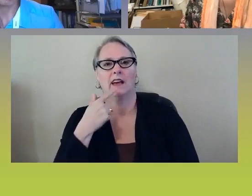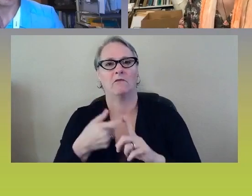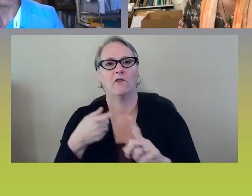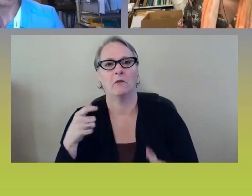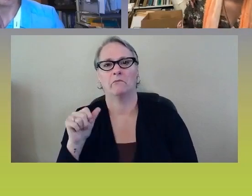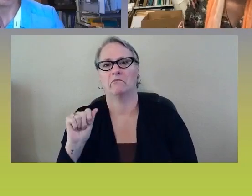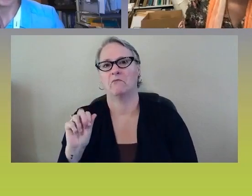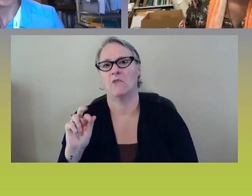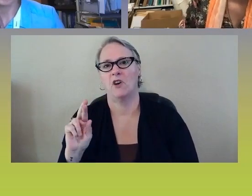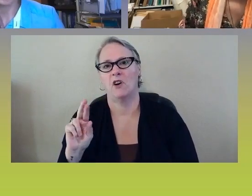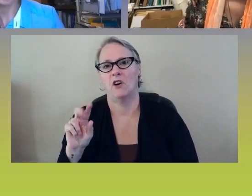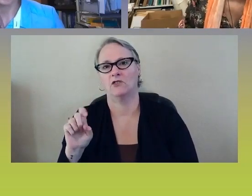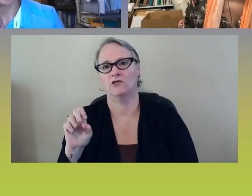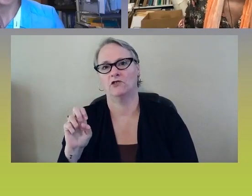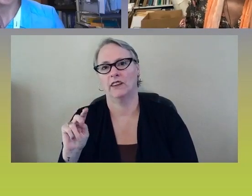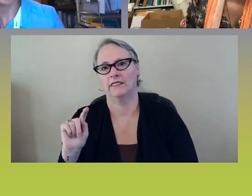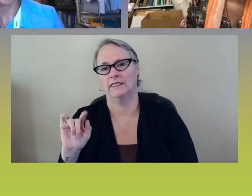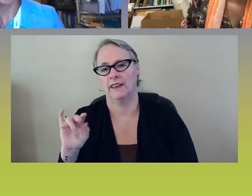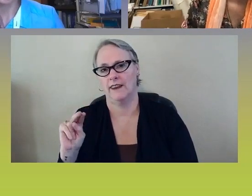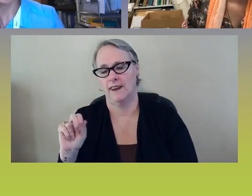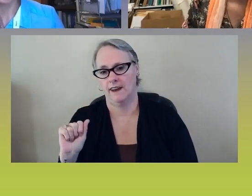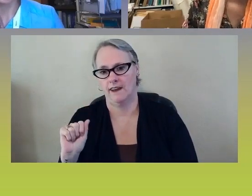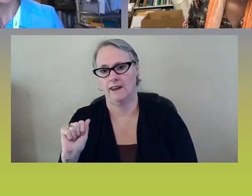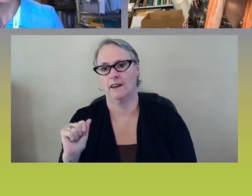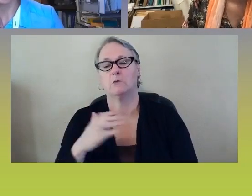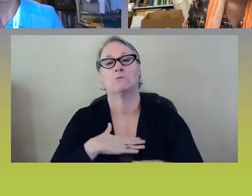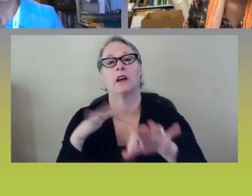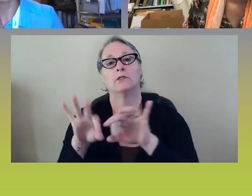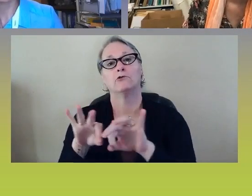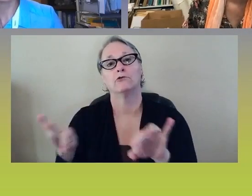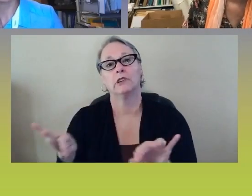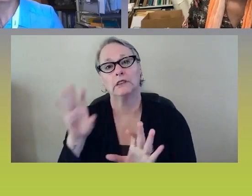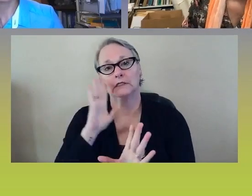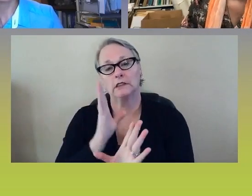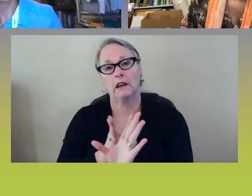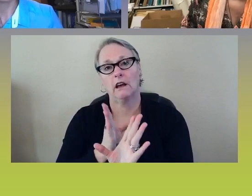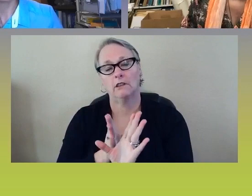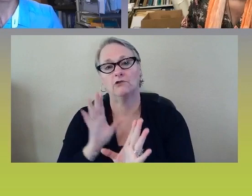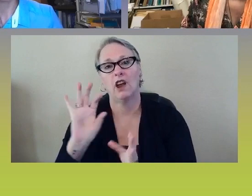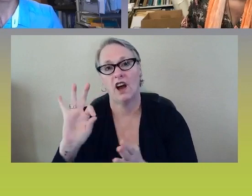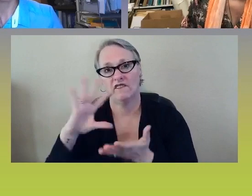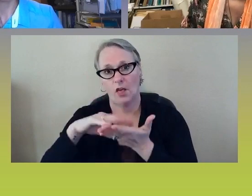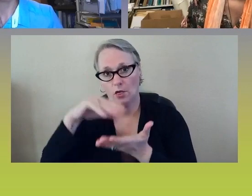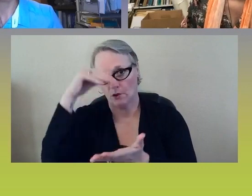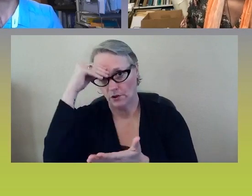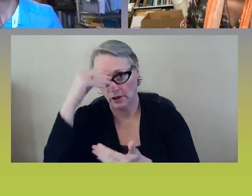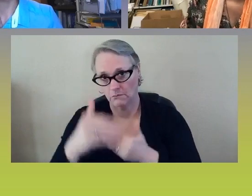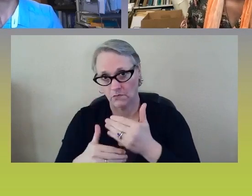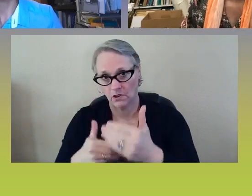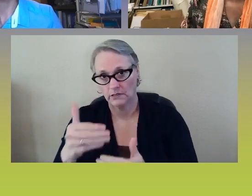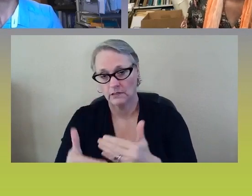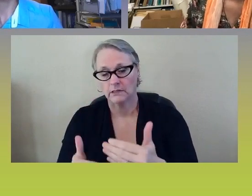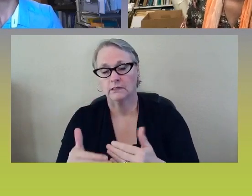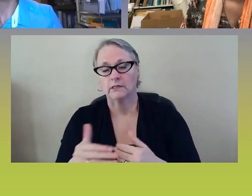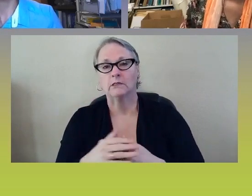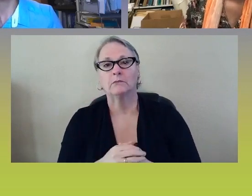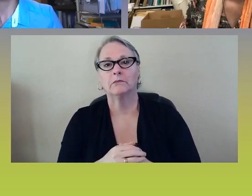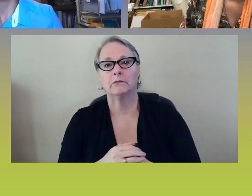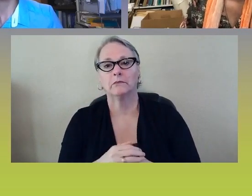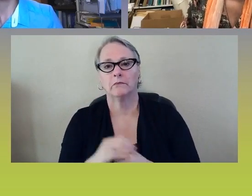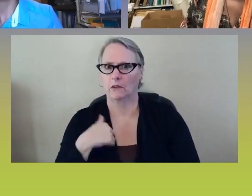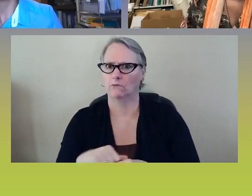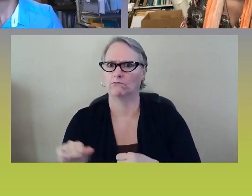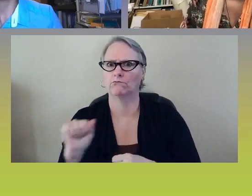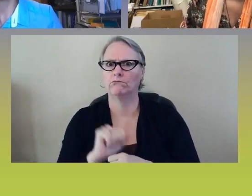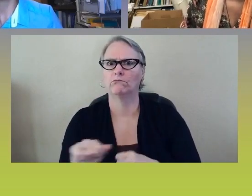My first degree is in the psychology of the learning processes. And I worked many